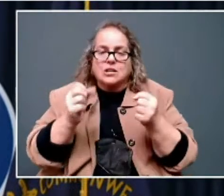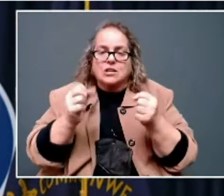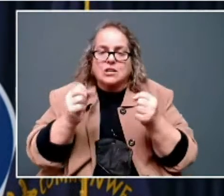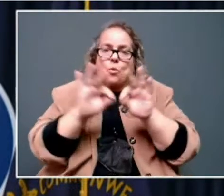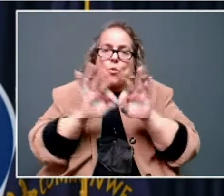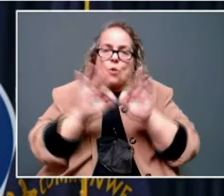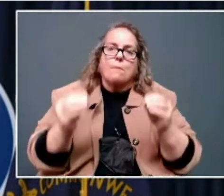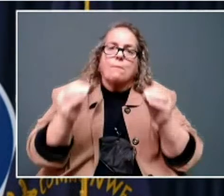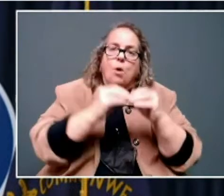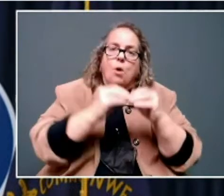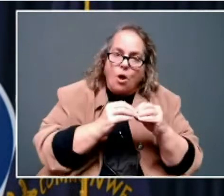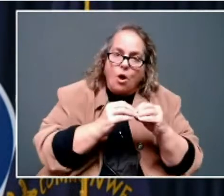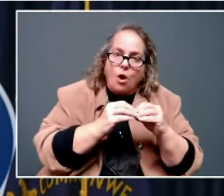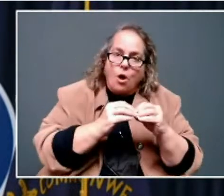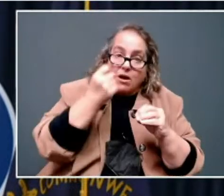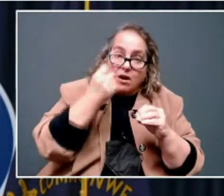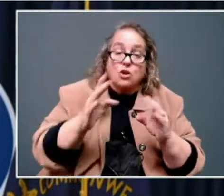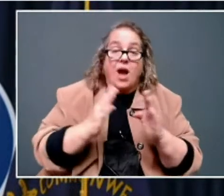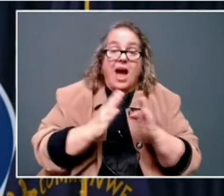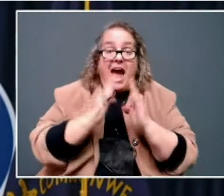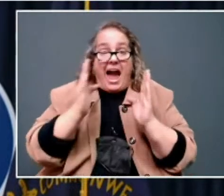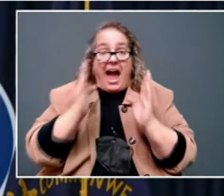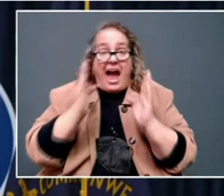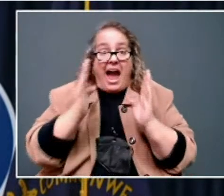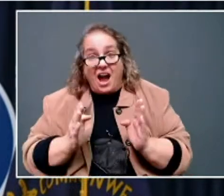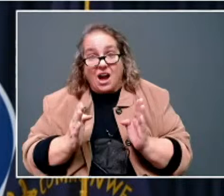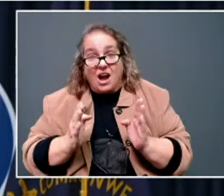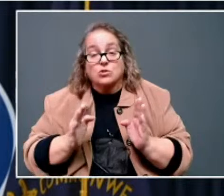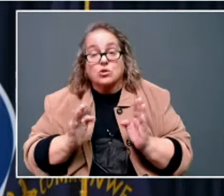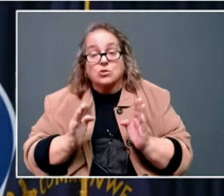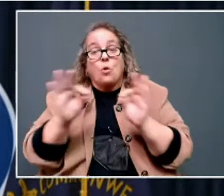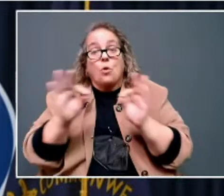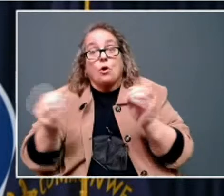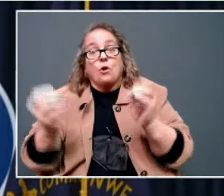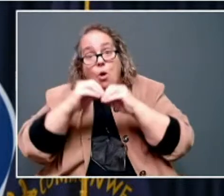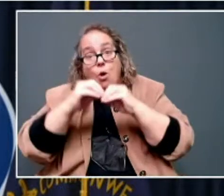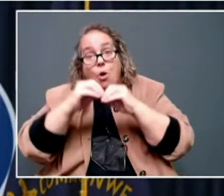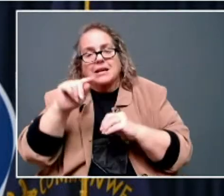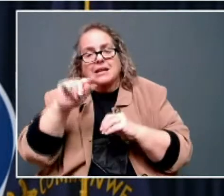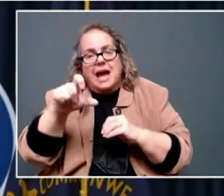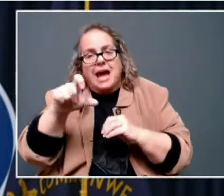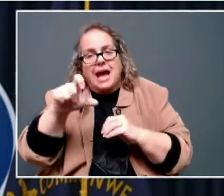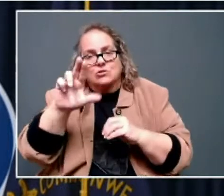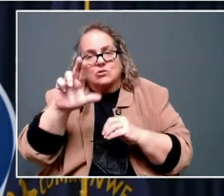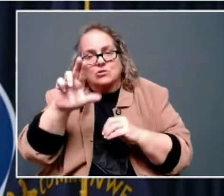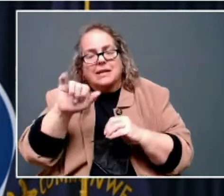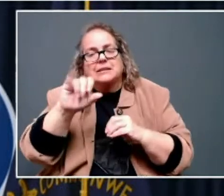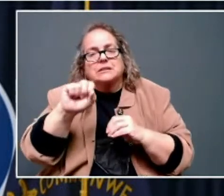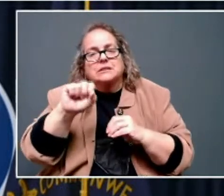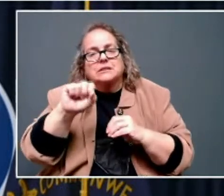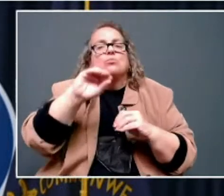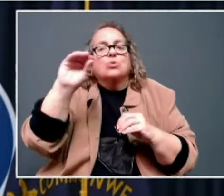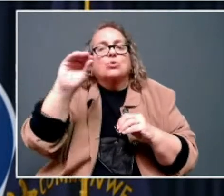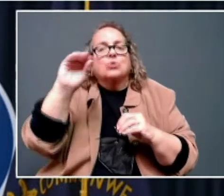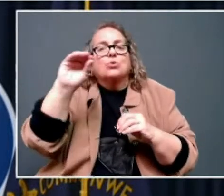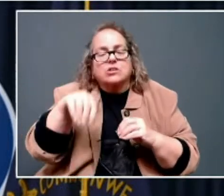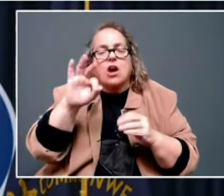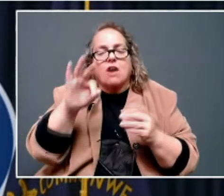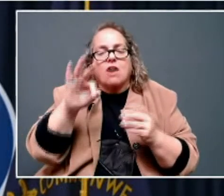house appreciates and is worth more, the tax rate is a percentage of the overall property